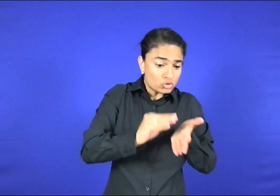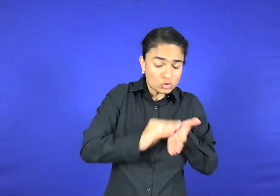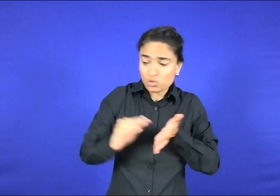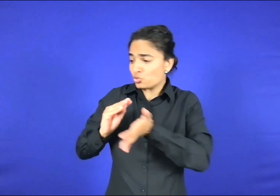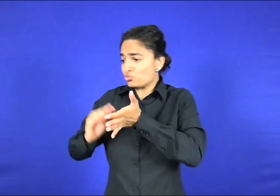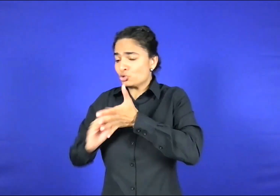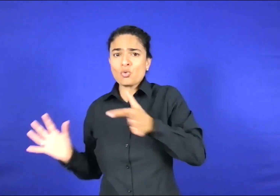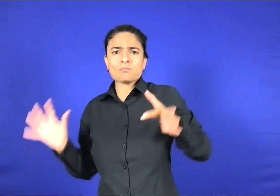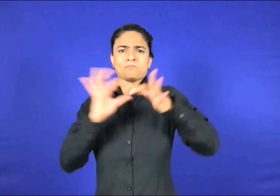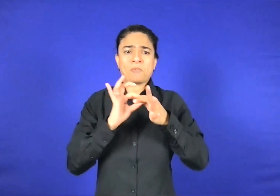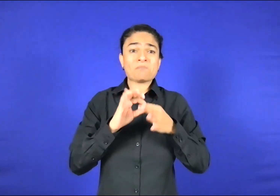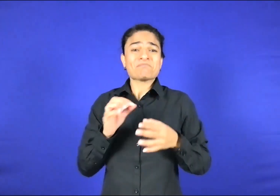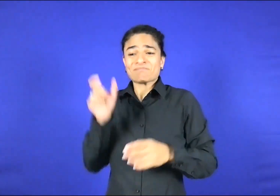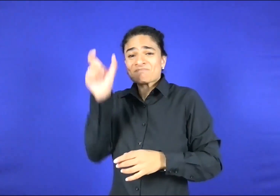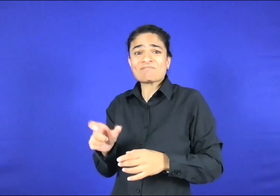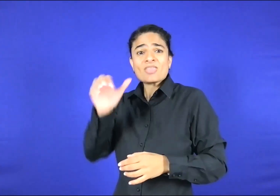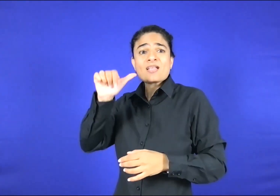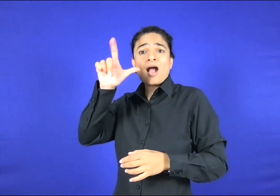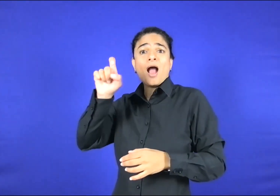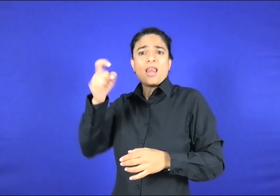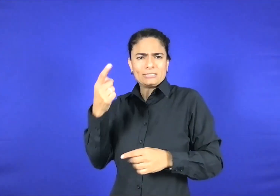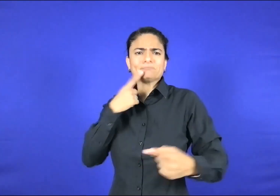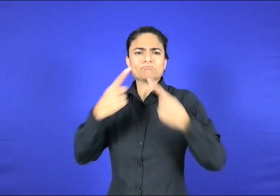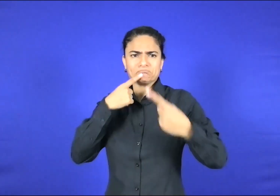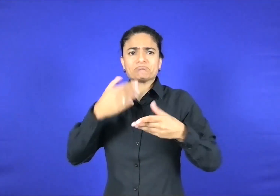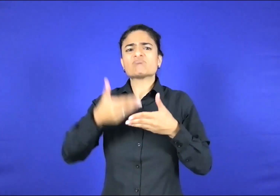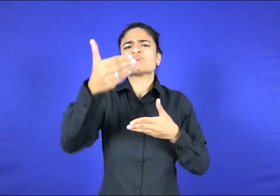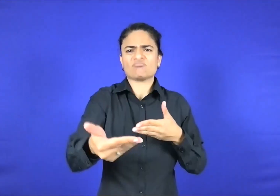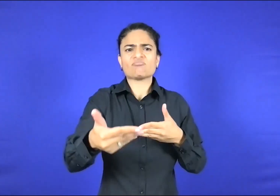good practices we collected from around the world.